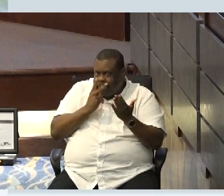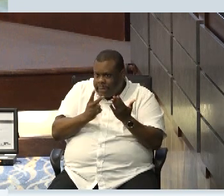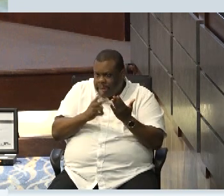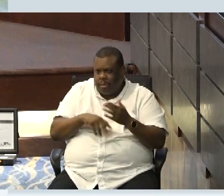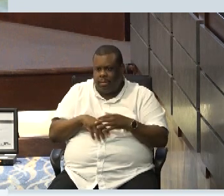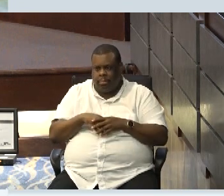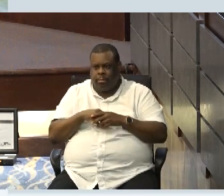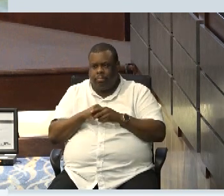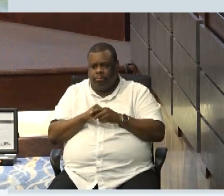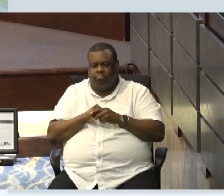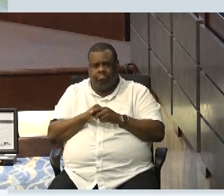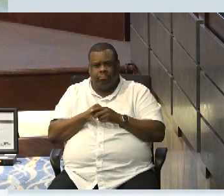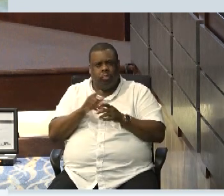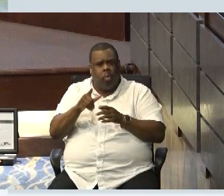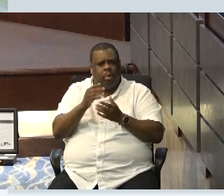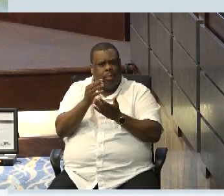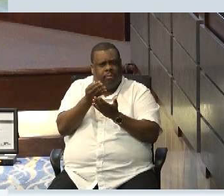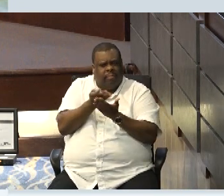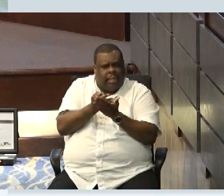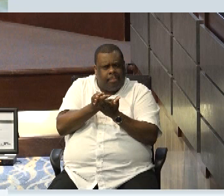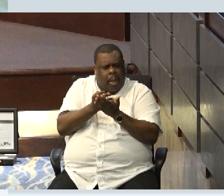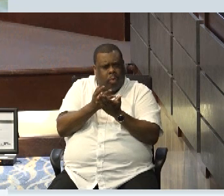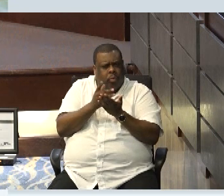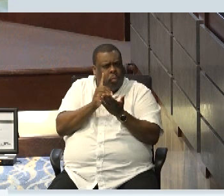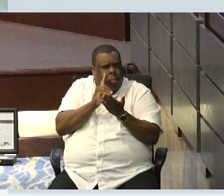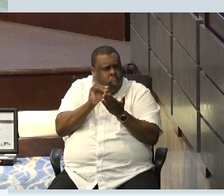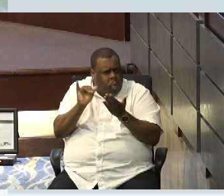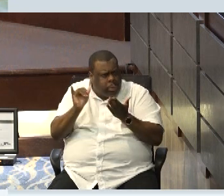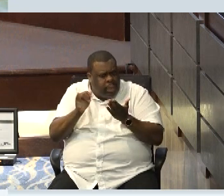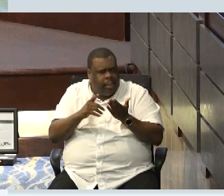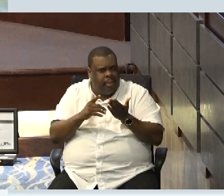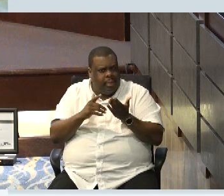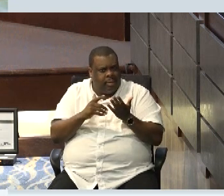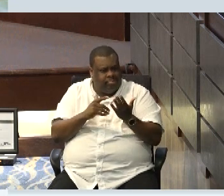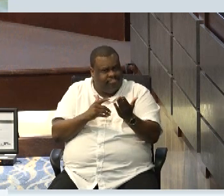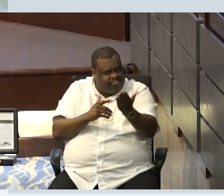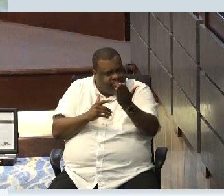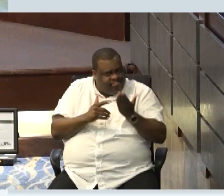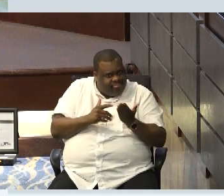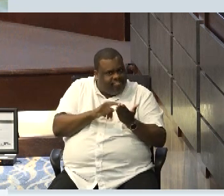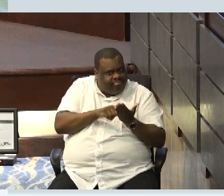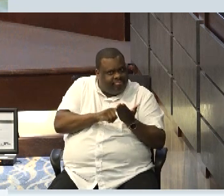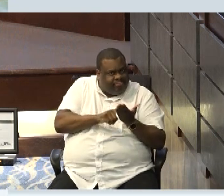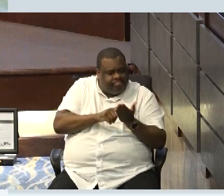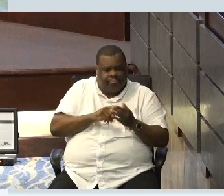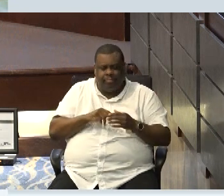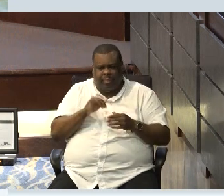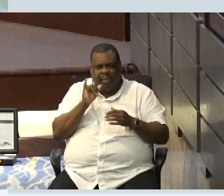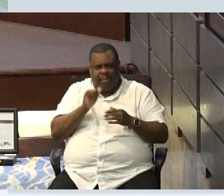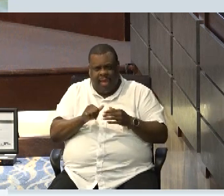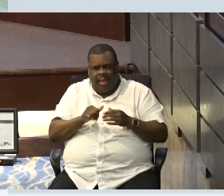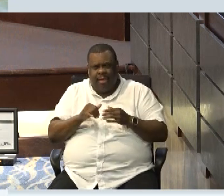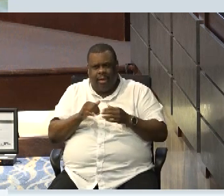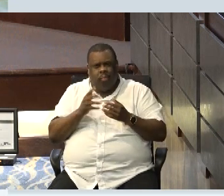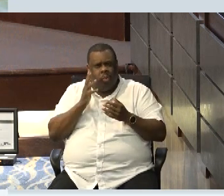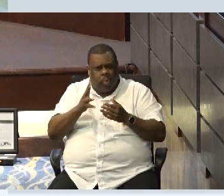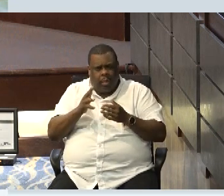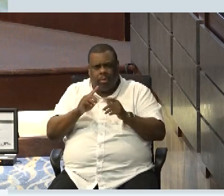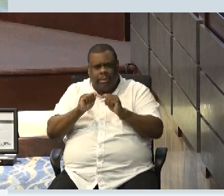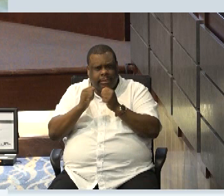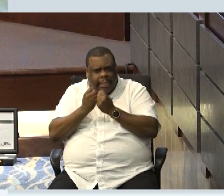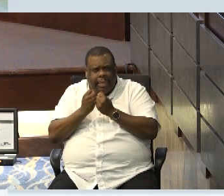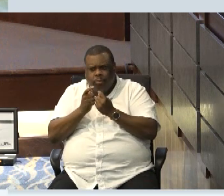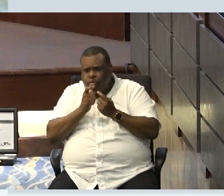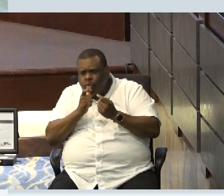funding models that'll be similar to what we'll engage here. And we definitely want to spend some time examining the quality of the teams and